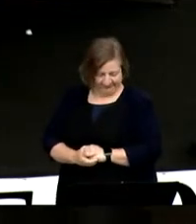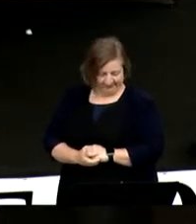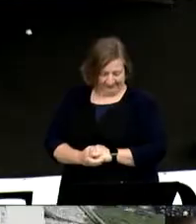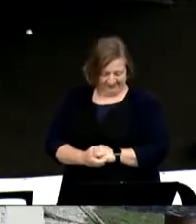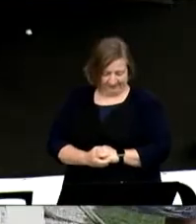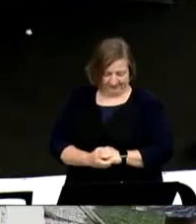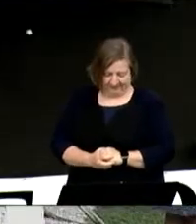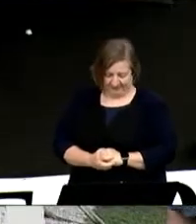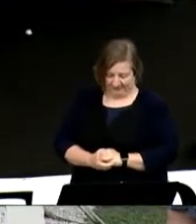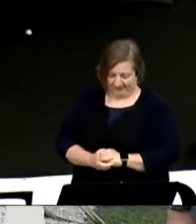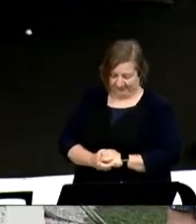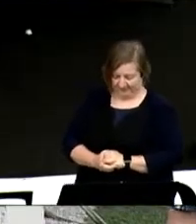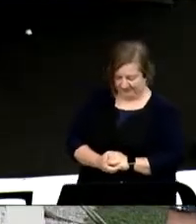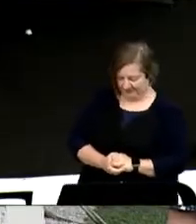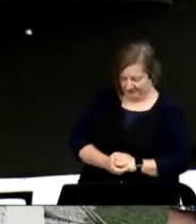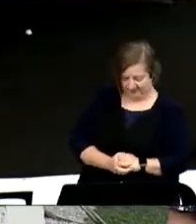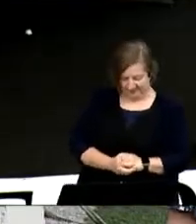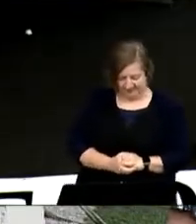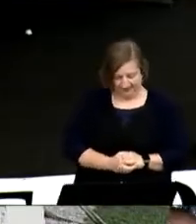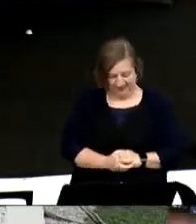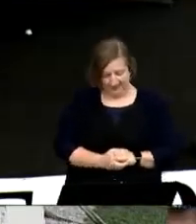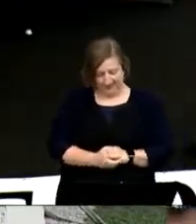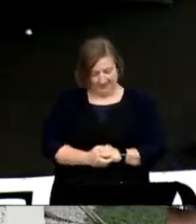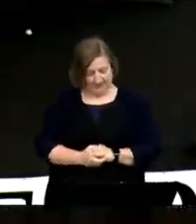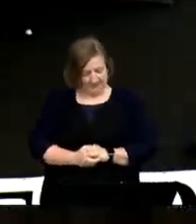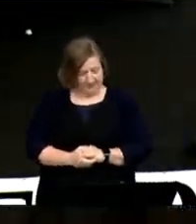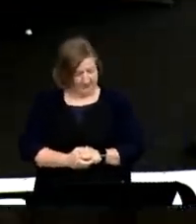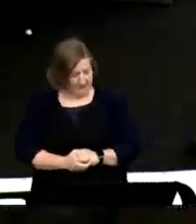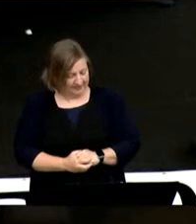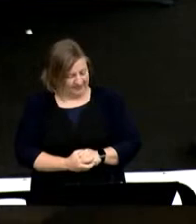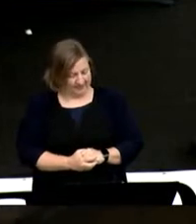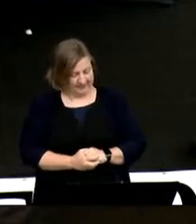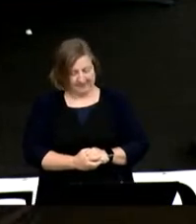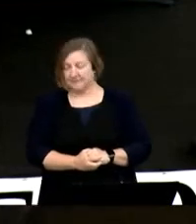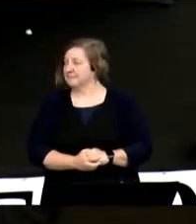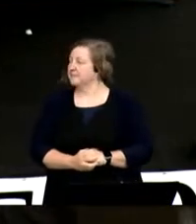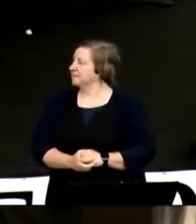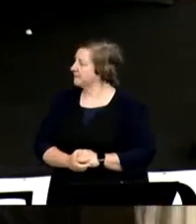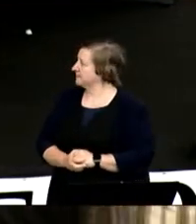liberty, and justice for all. Thank you so much.